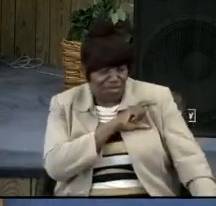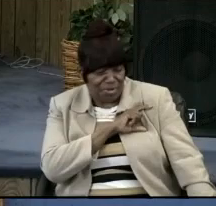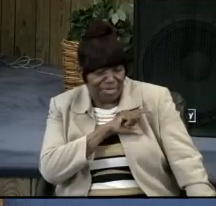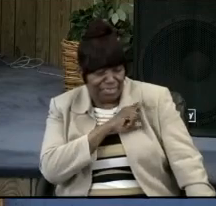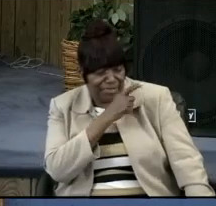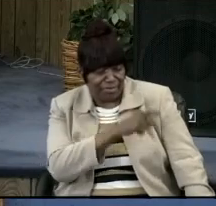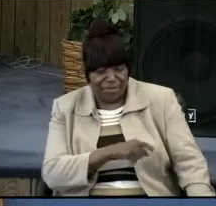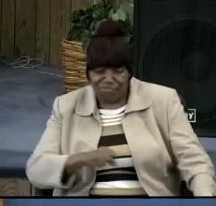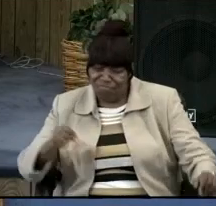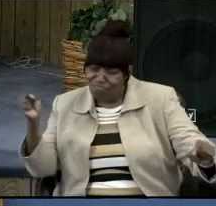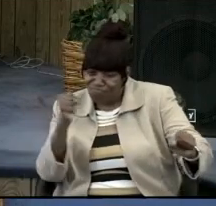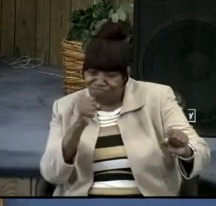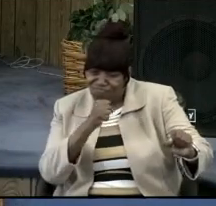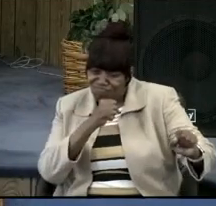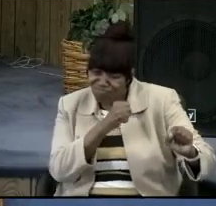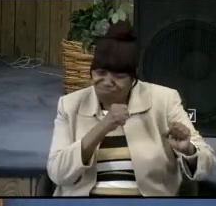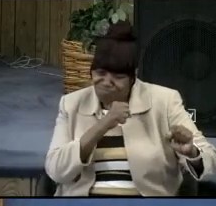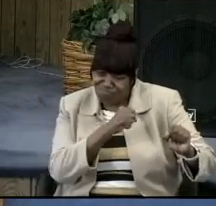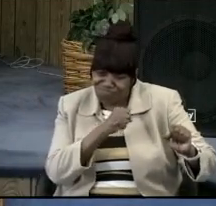him.